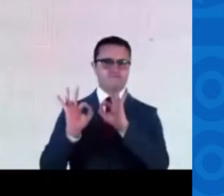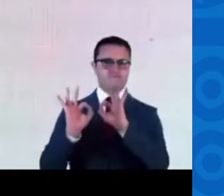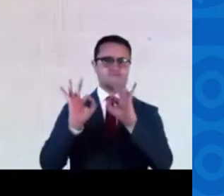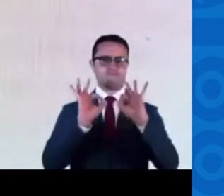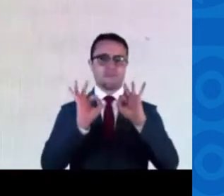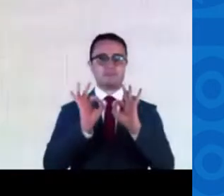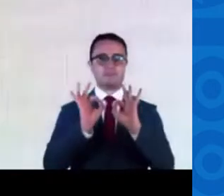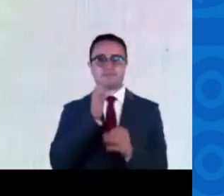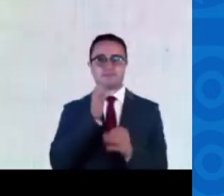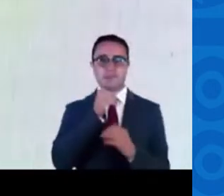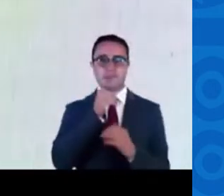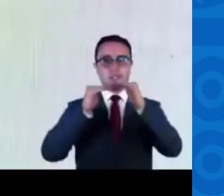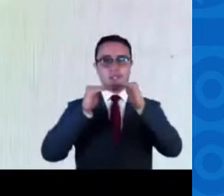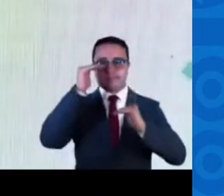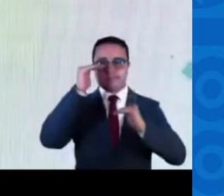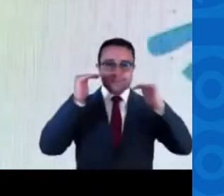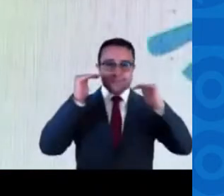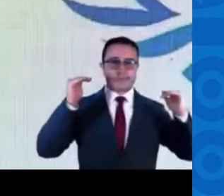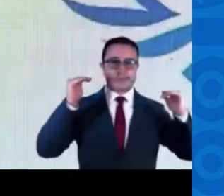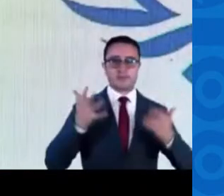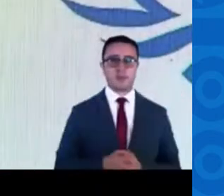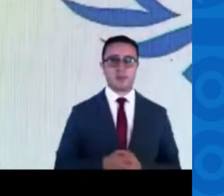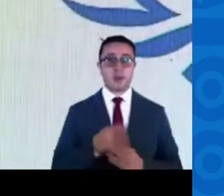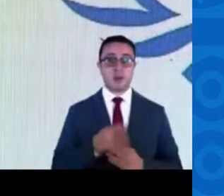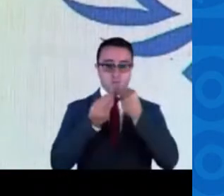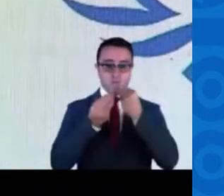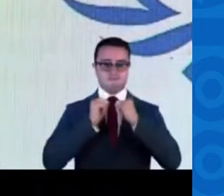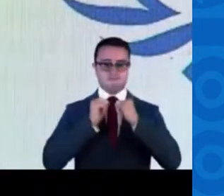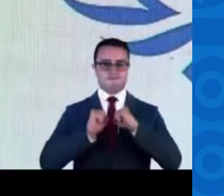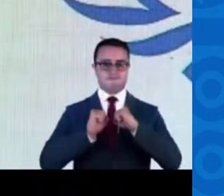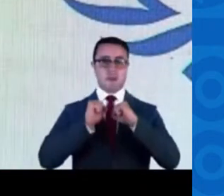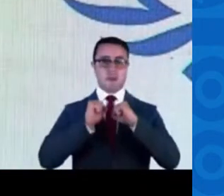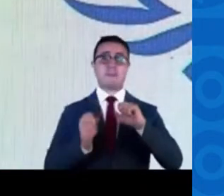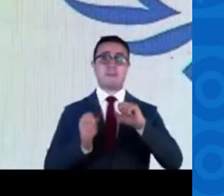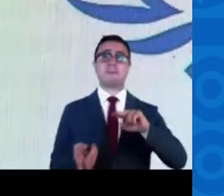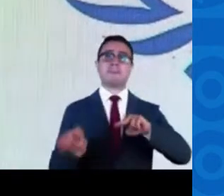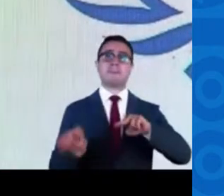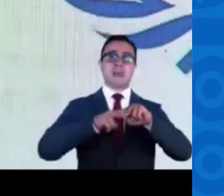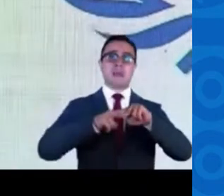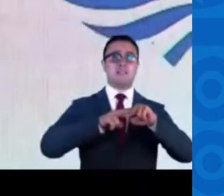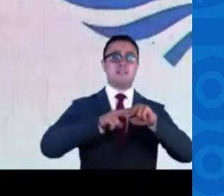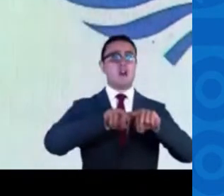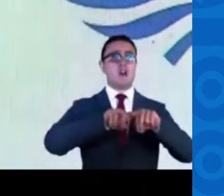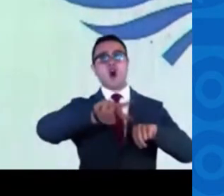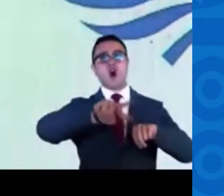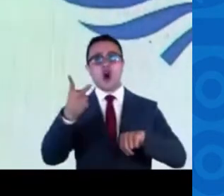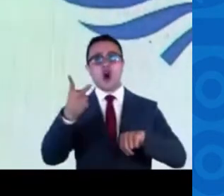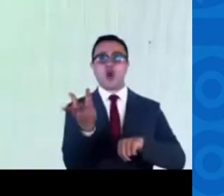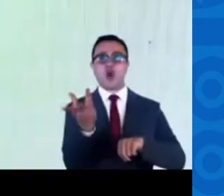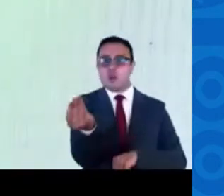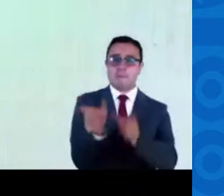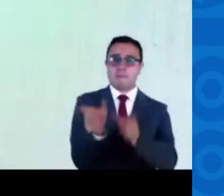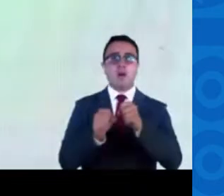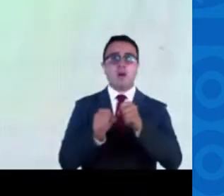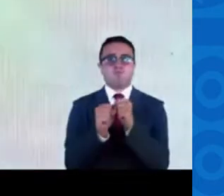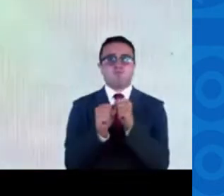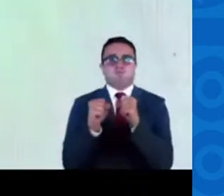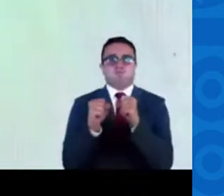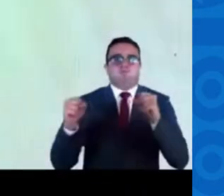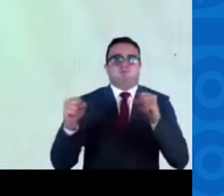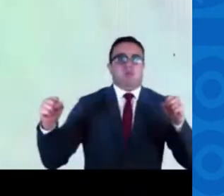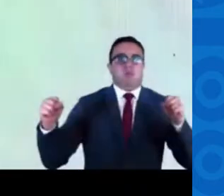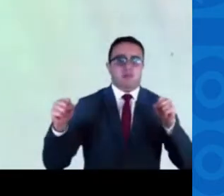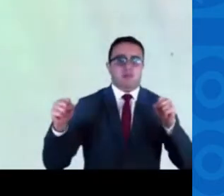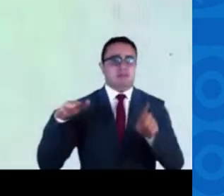lot of potential. We have a lot of biodiversity. We have and nutritional biodiversity, but we have the burden